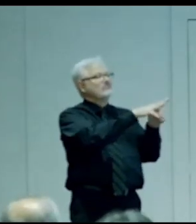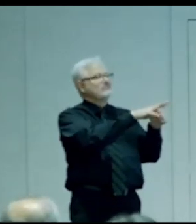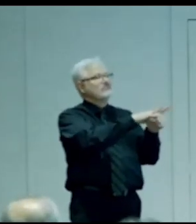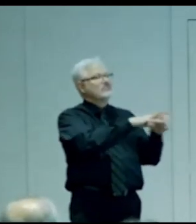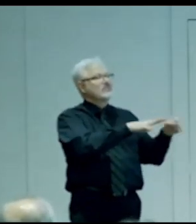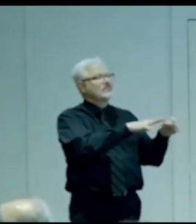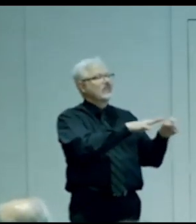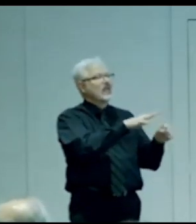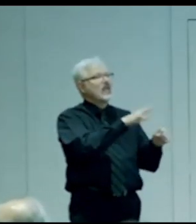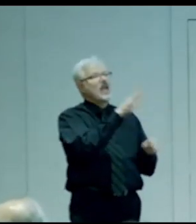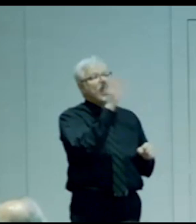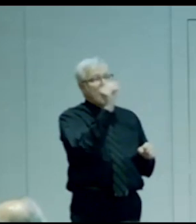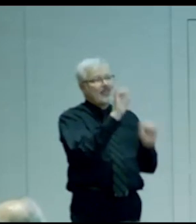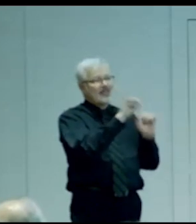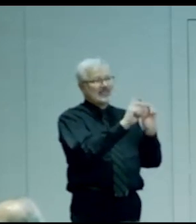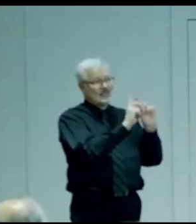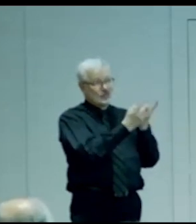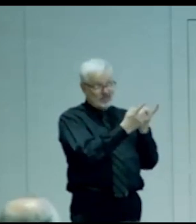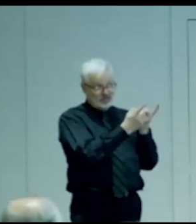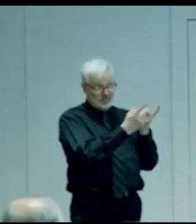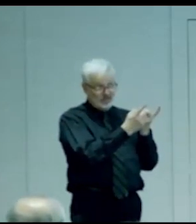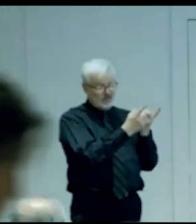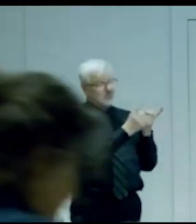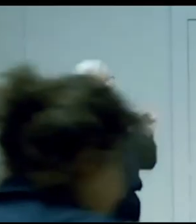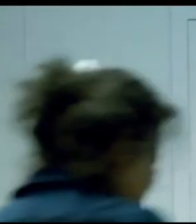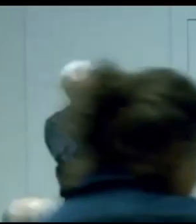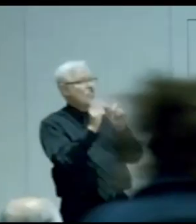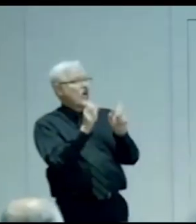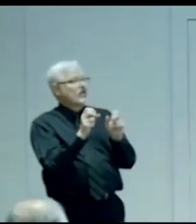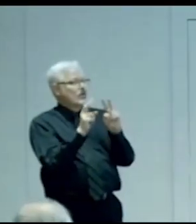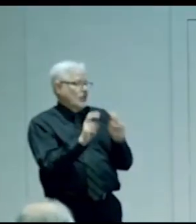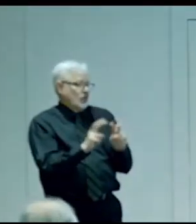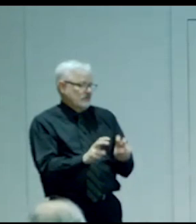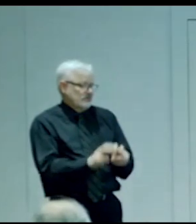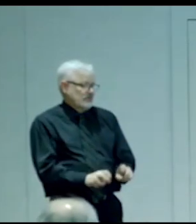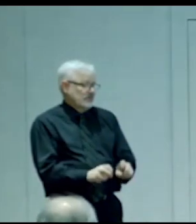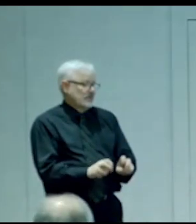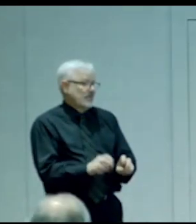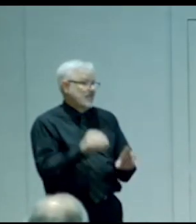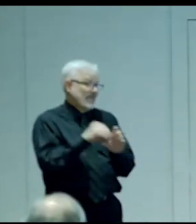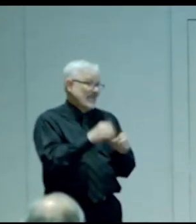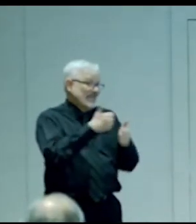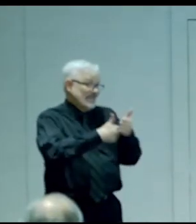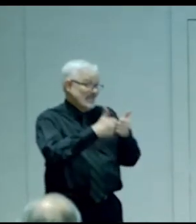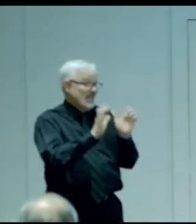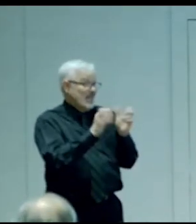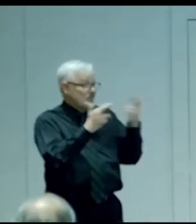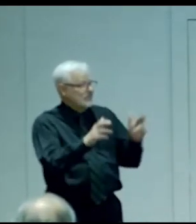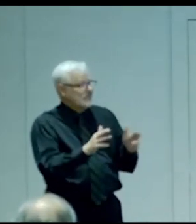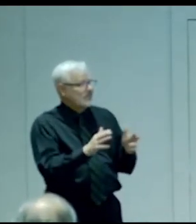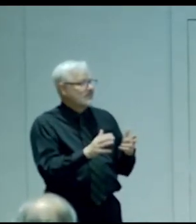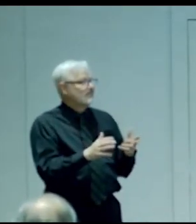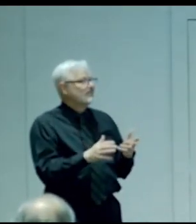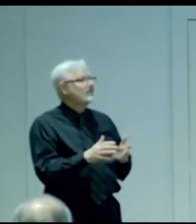school exists, and the district. And we also want to look at it carefully within the classroom, what some people